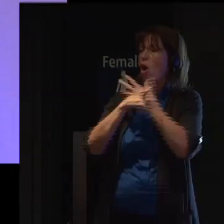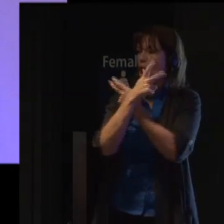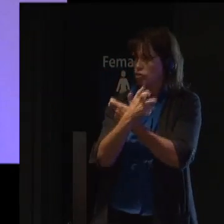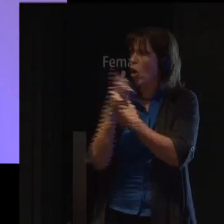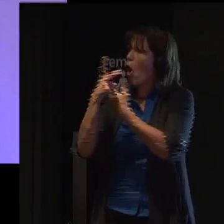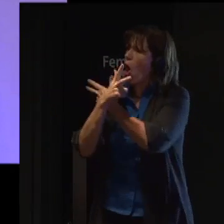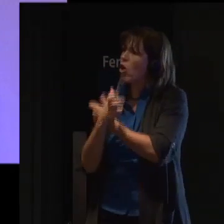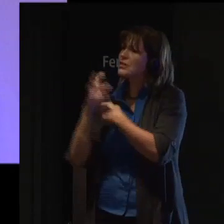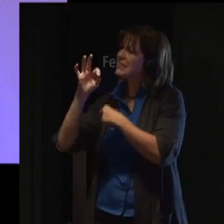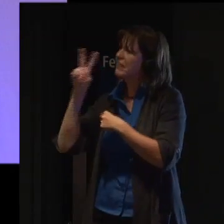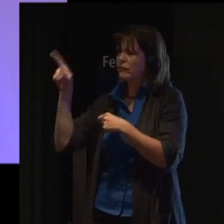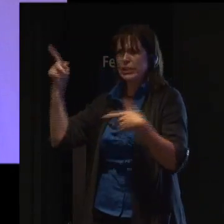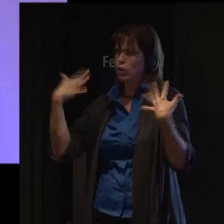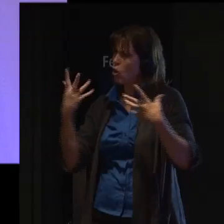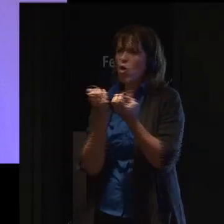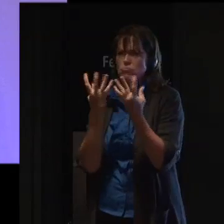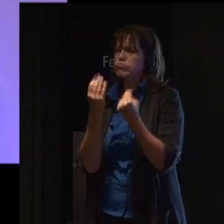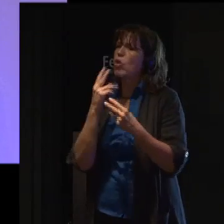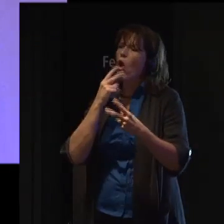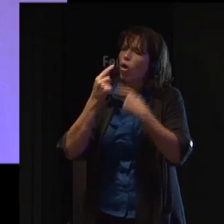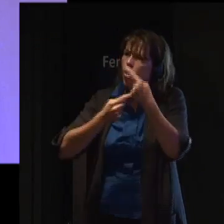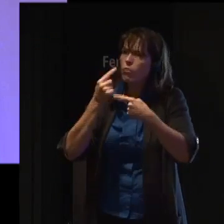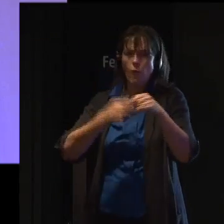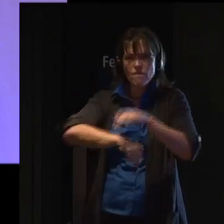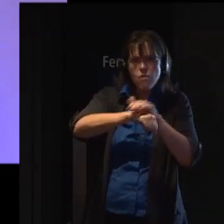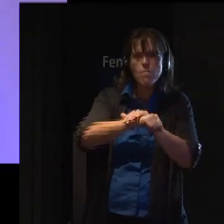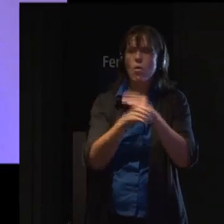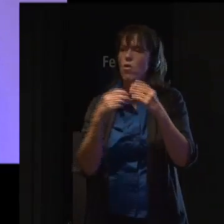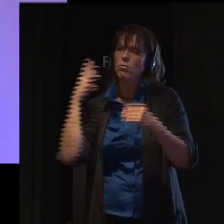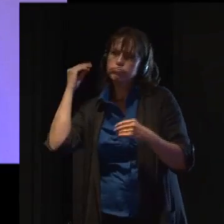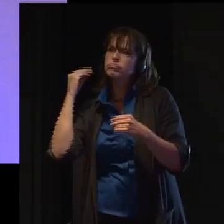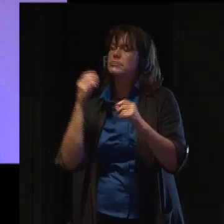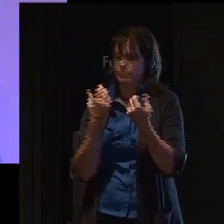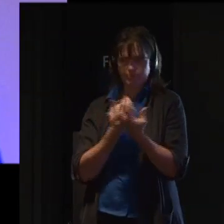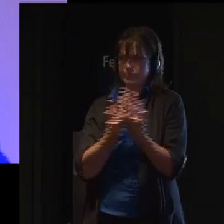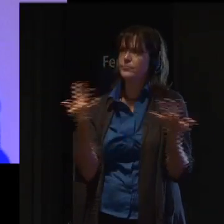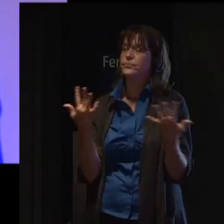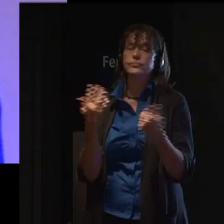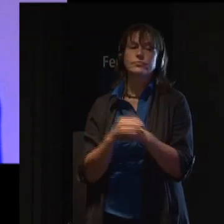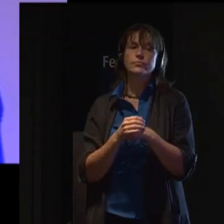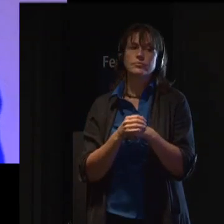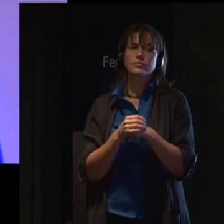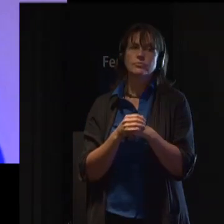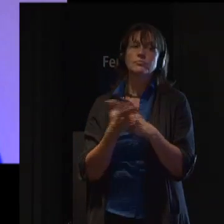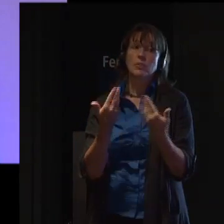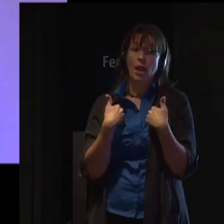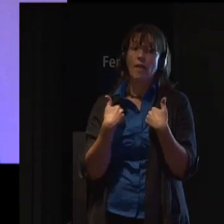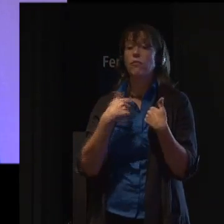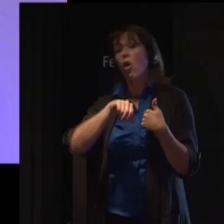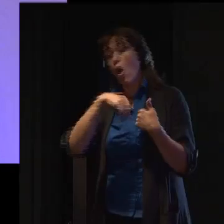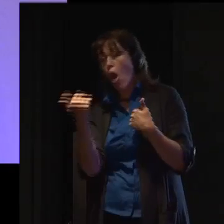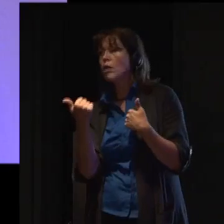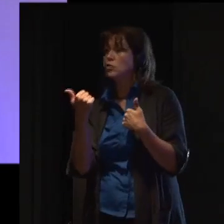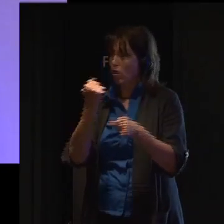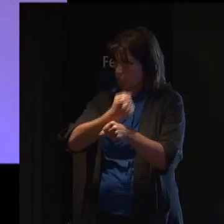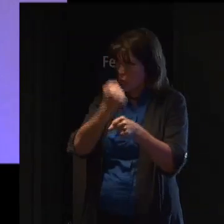do a lot of audio commentary, and we can do a lot of things with the channels. We have some other